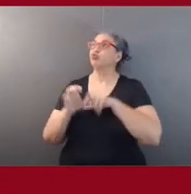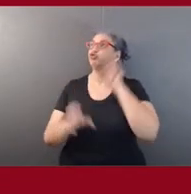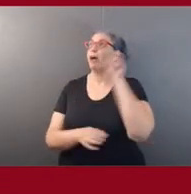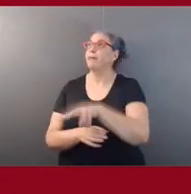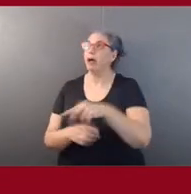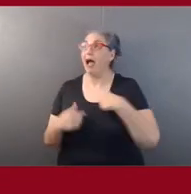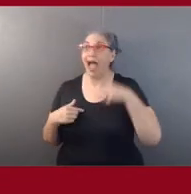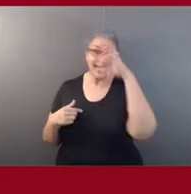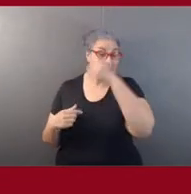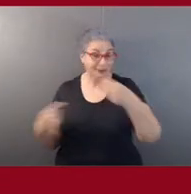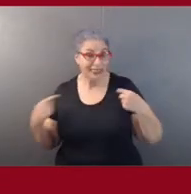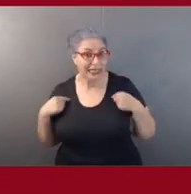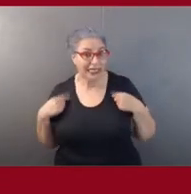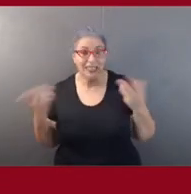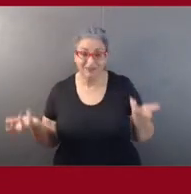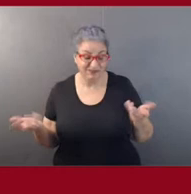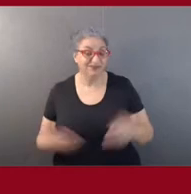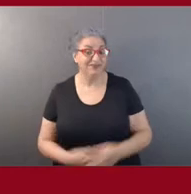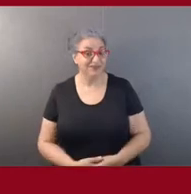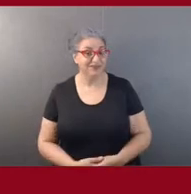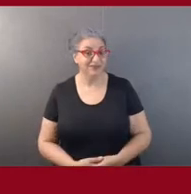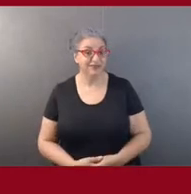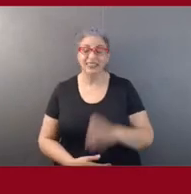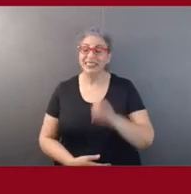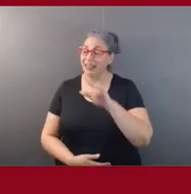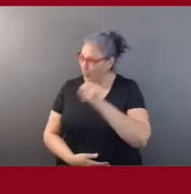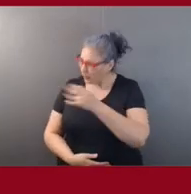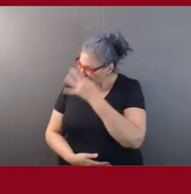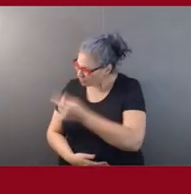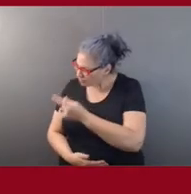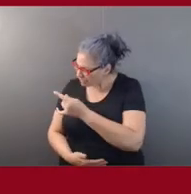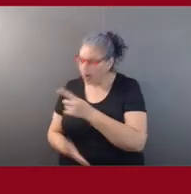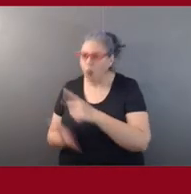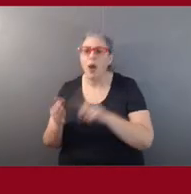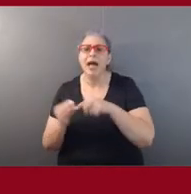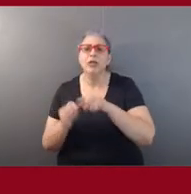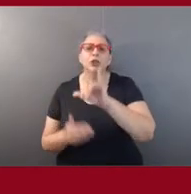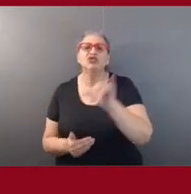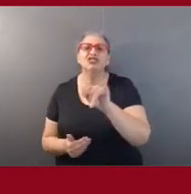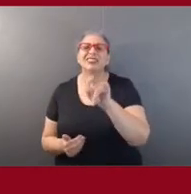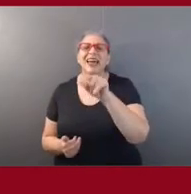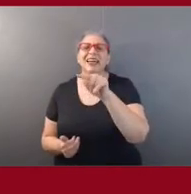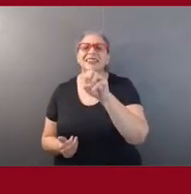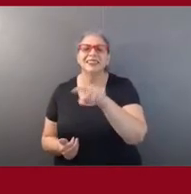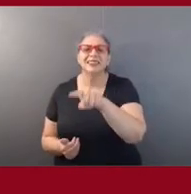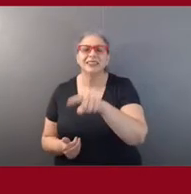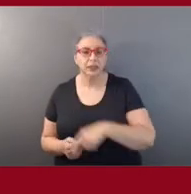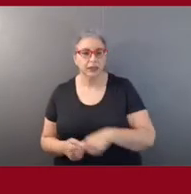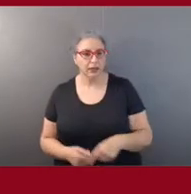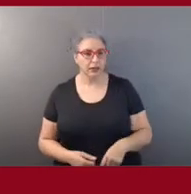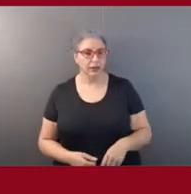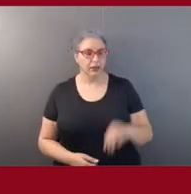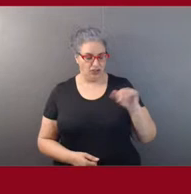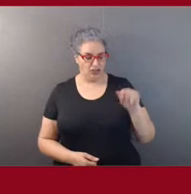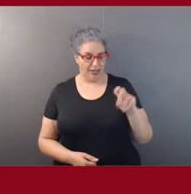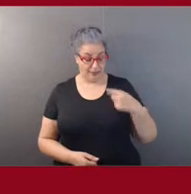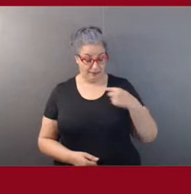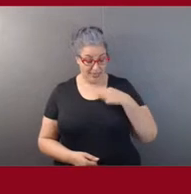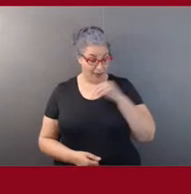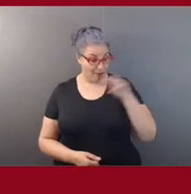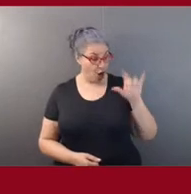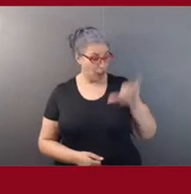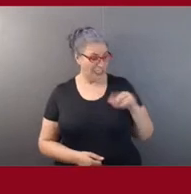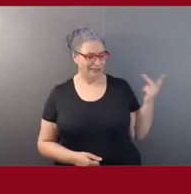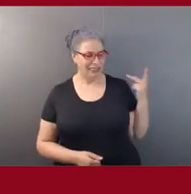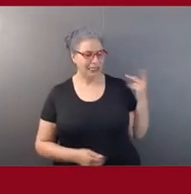got to be me. Interesting. And what about you, Jeanette? For Marcy and I, my business partner, Marcy Brown and